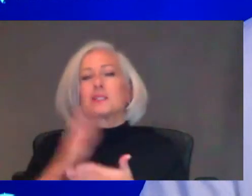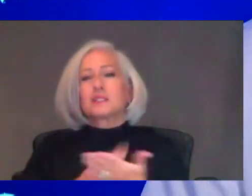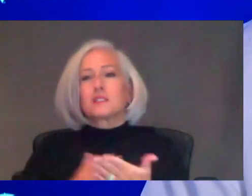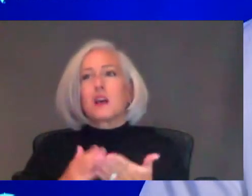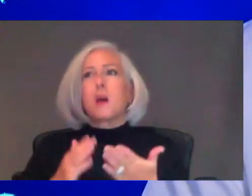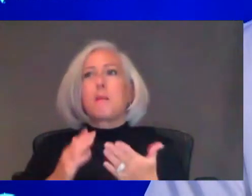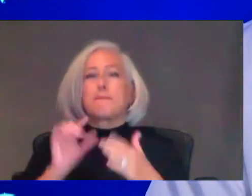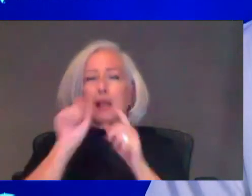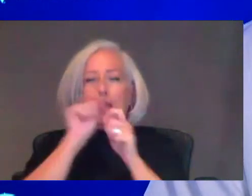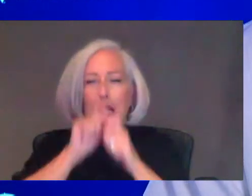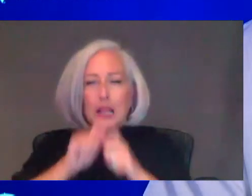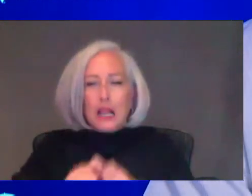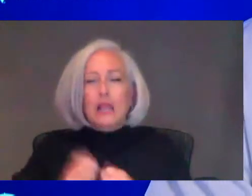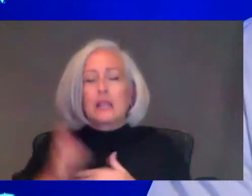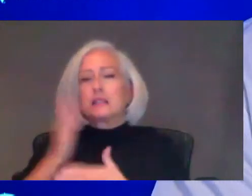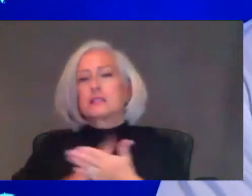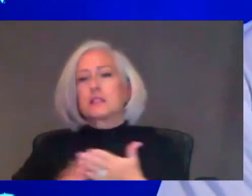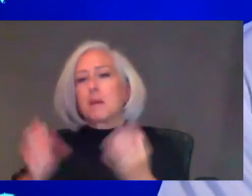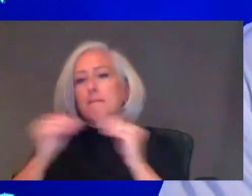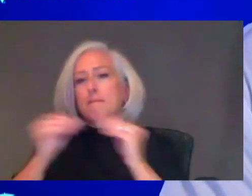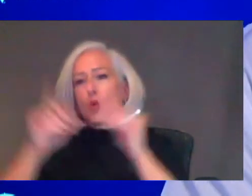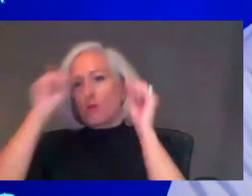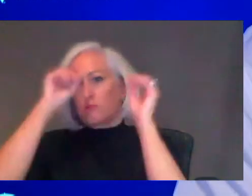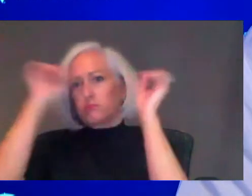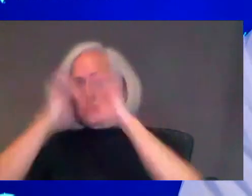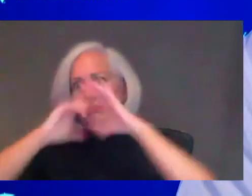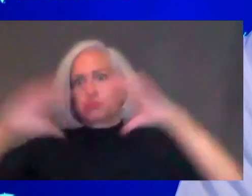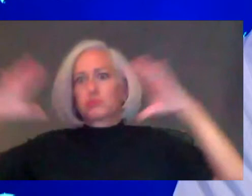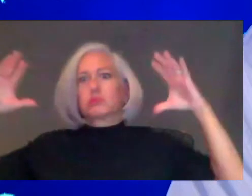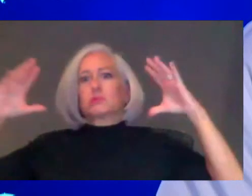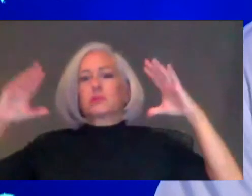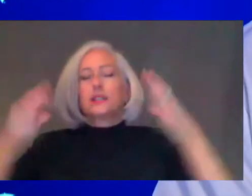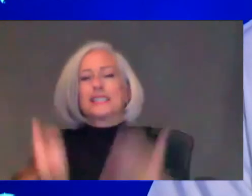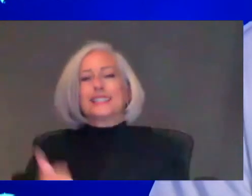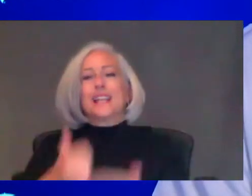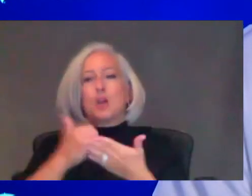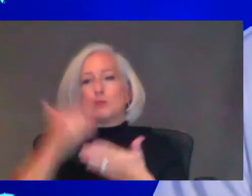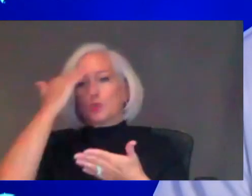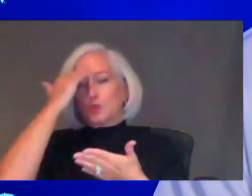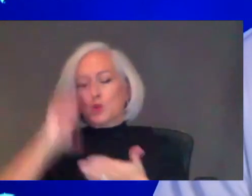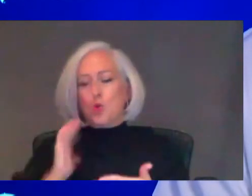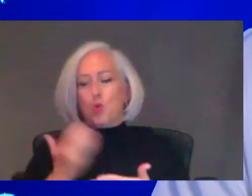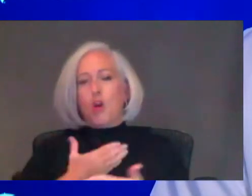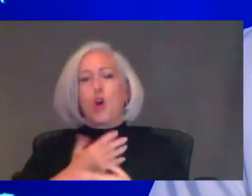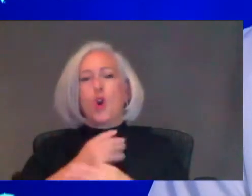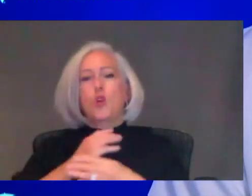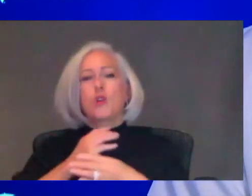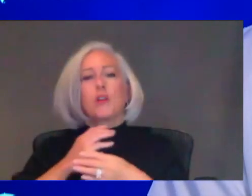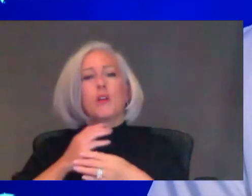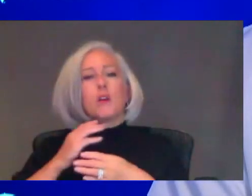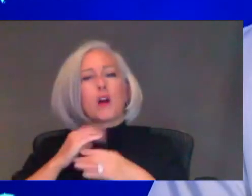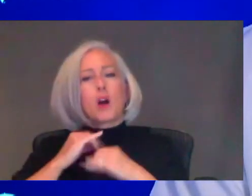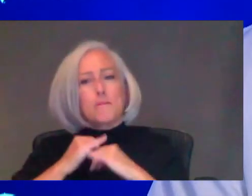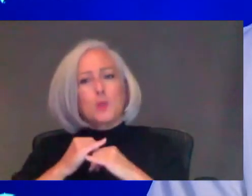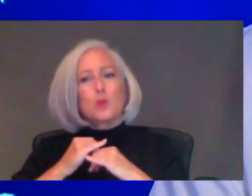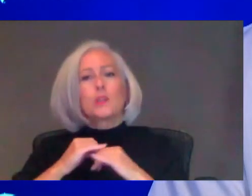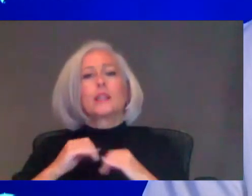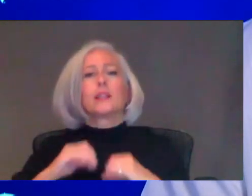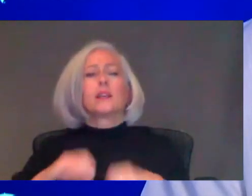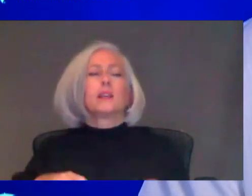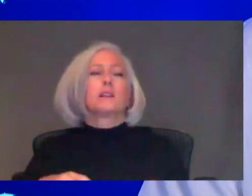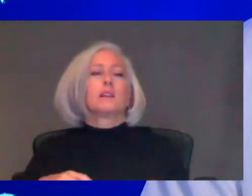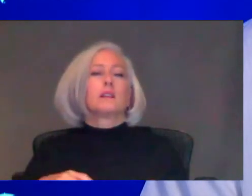death. Hawk, you said it so darn well, and I don't know that I really even have a lot to add